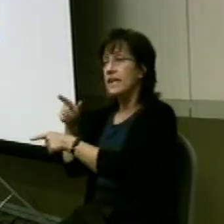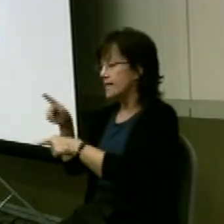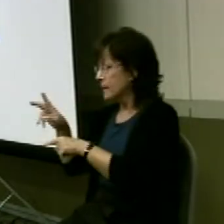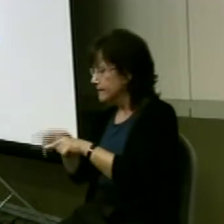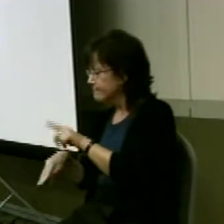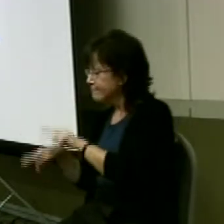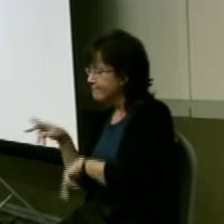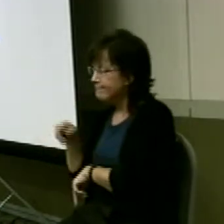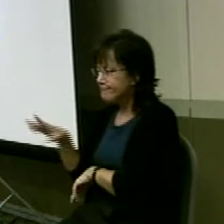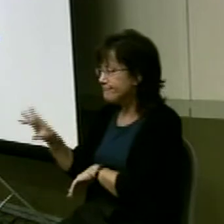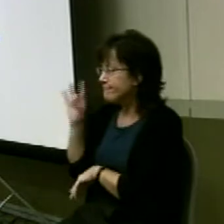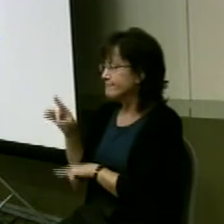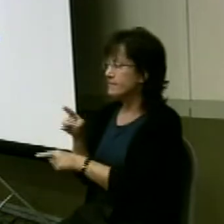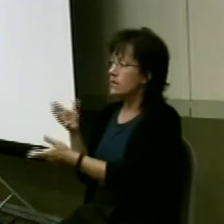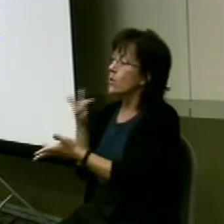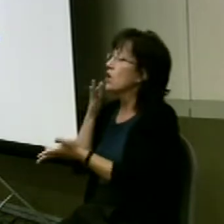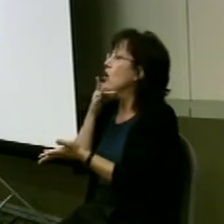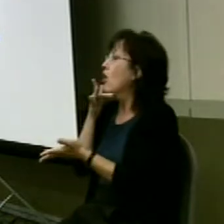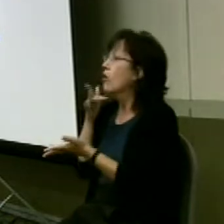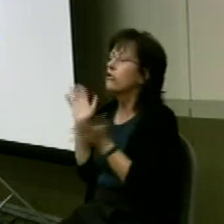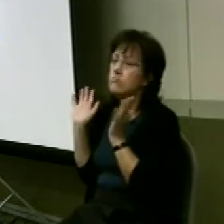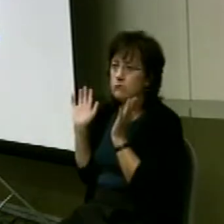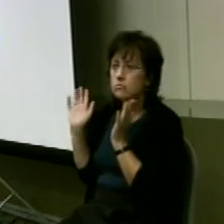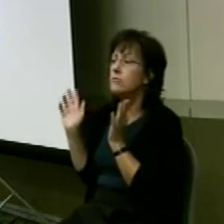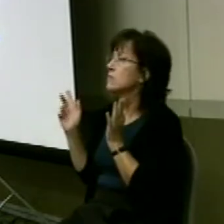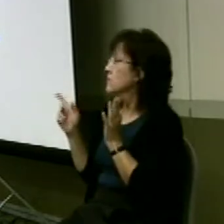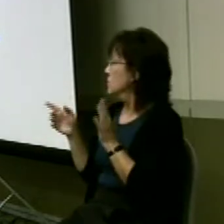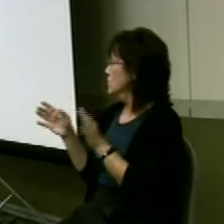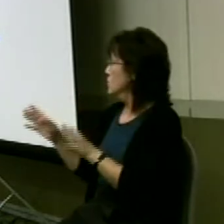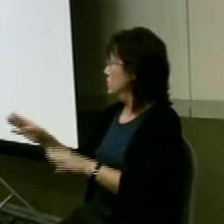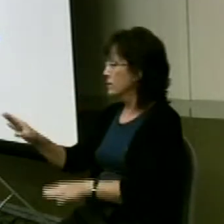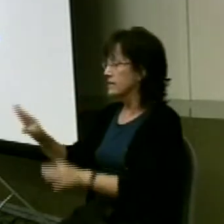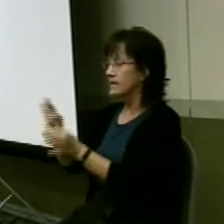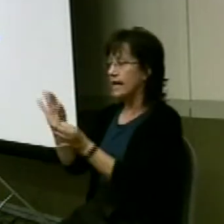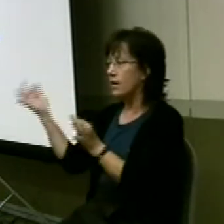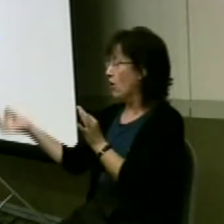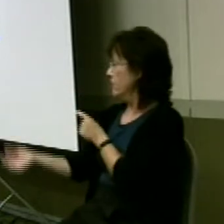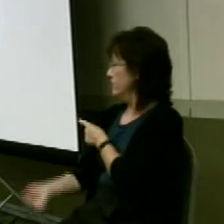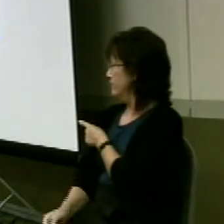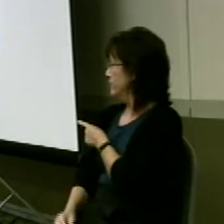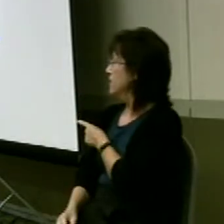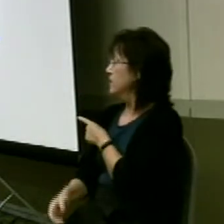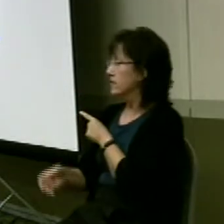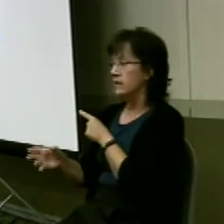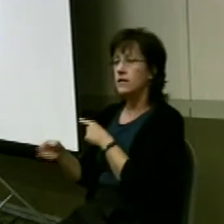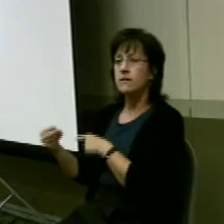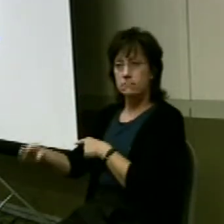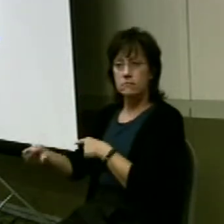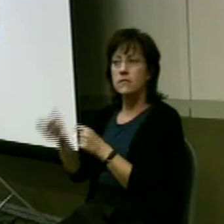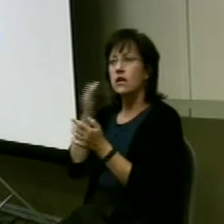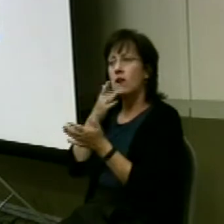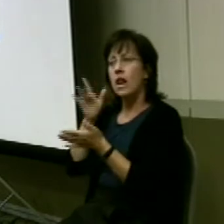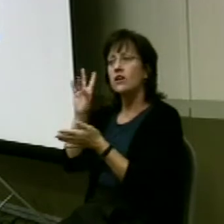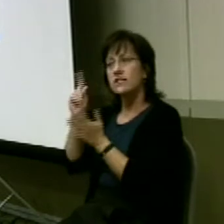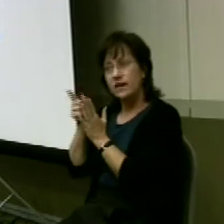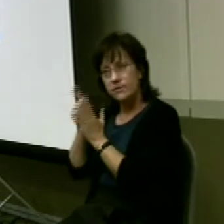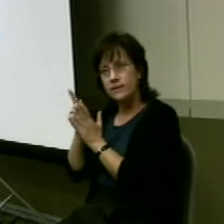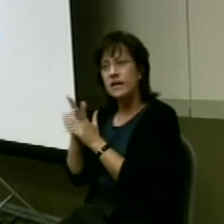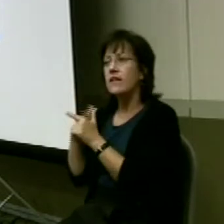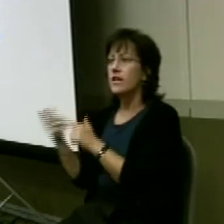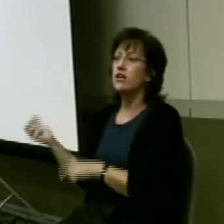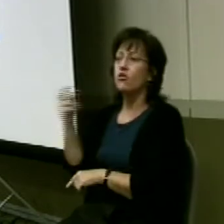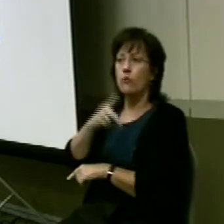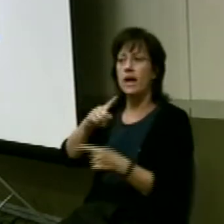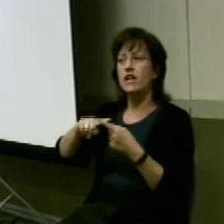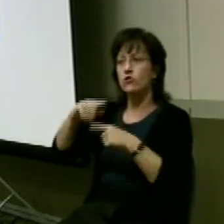to his separate table, and he would get to pick. I want to color. So we would show him, take off coloring. He would get to